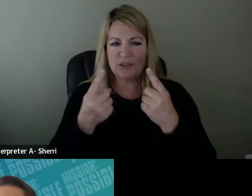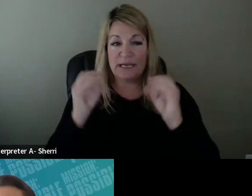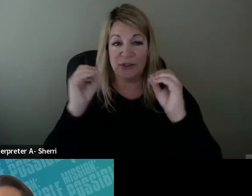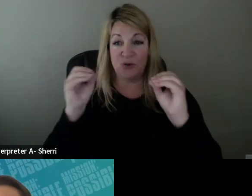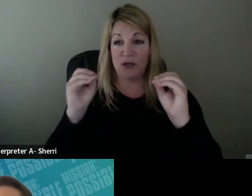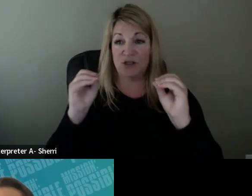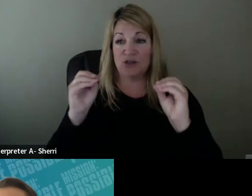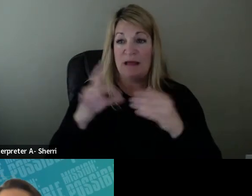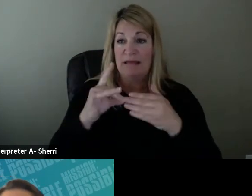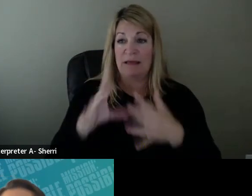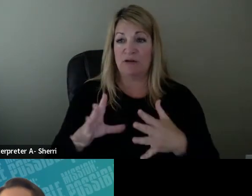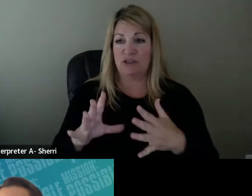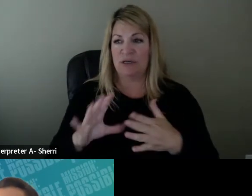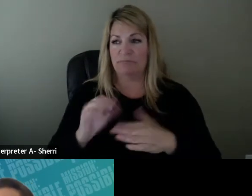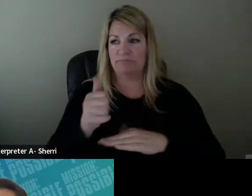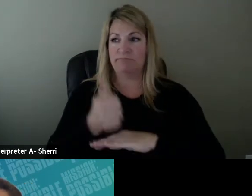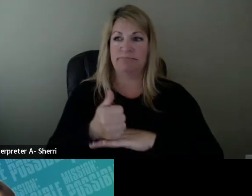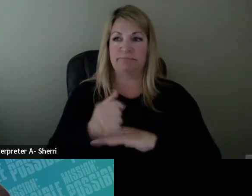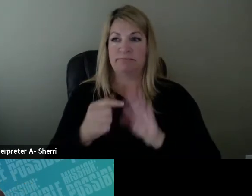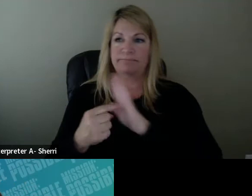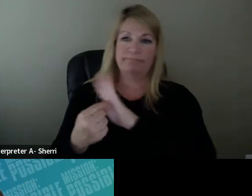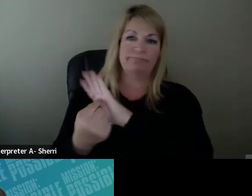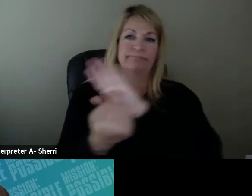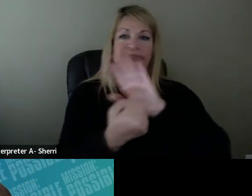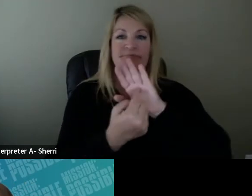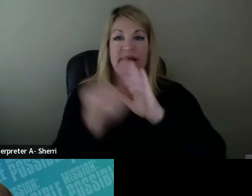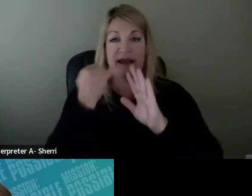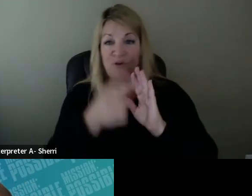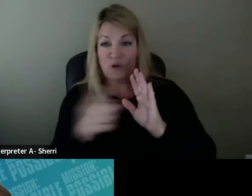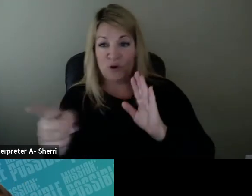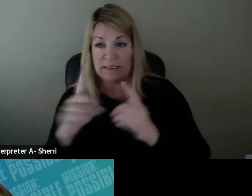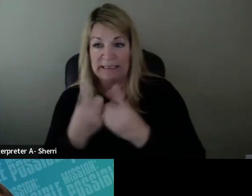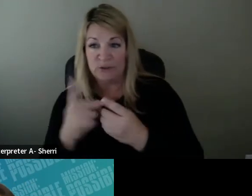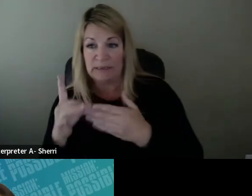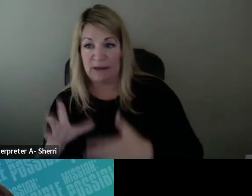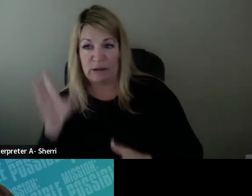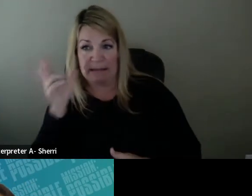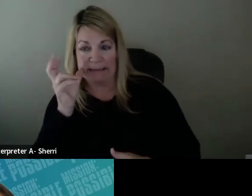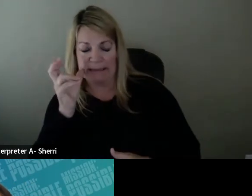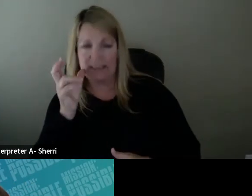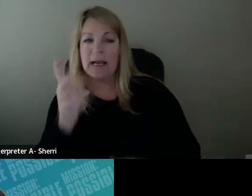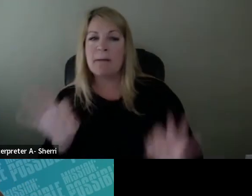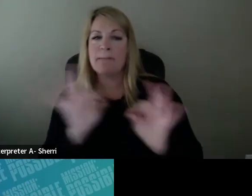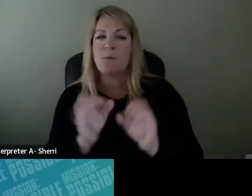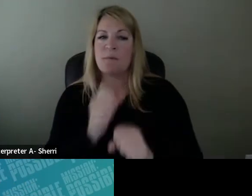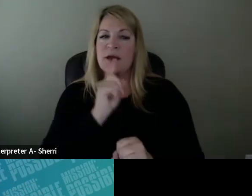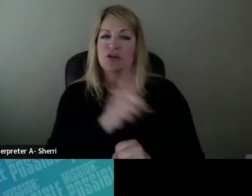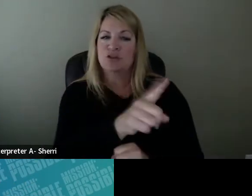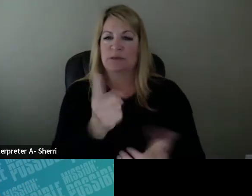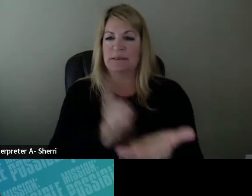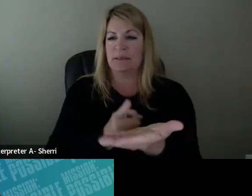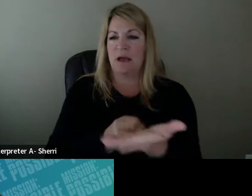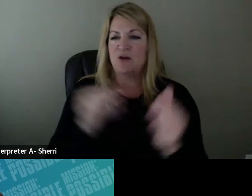comes alive. If you are a district or site leader listening, it is important that we ensure that discussion focuses